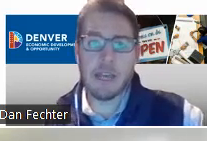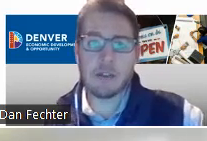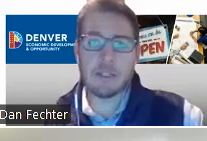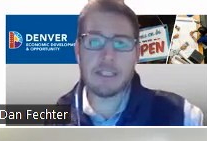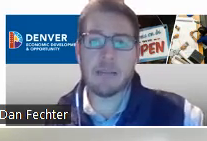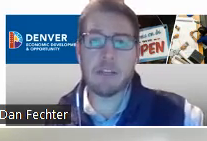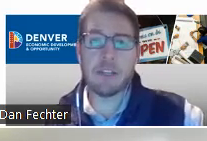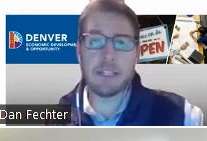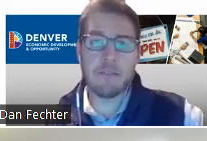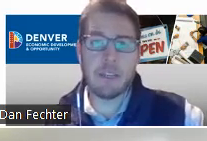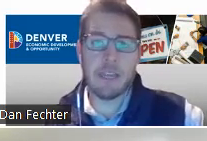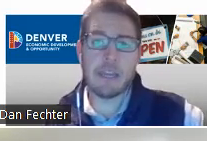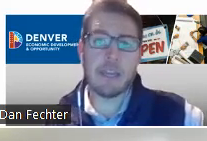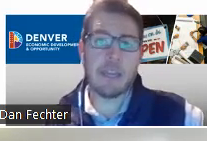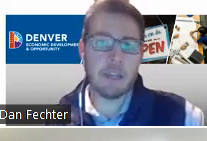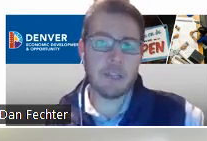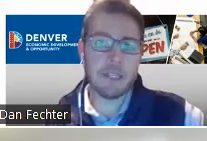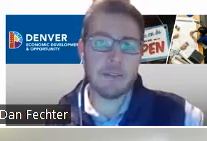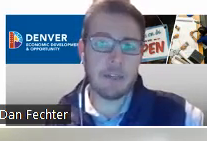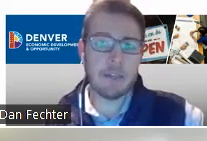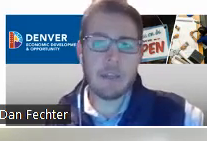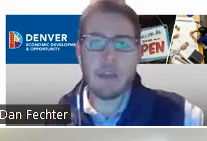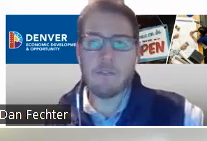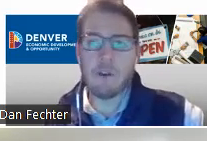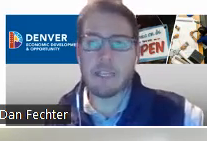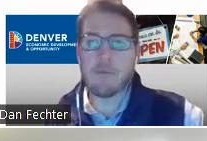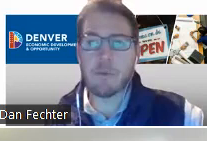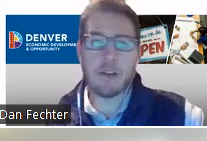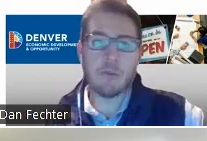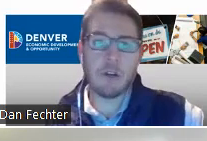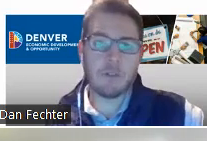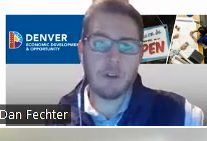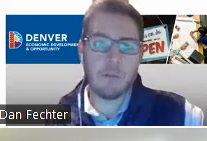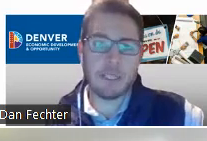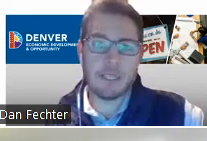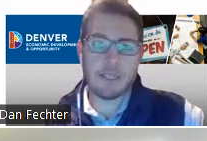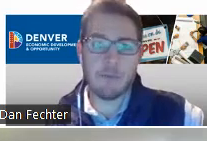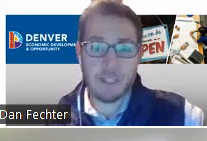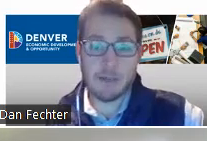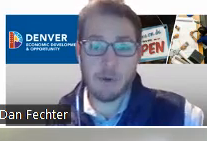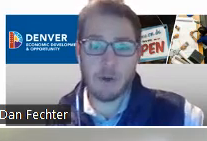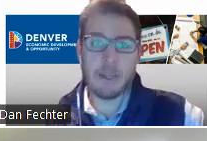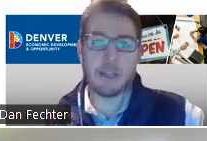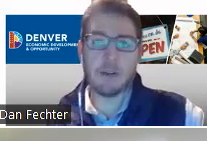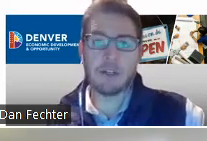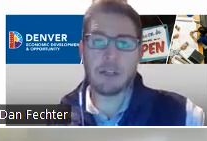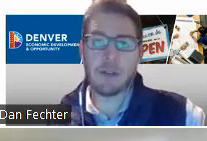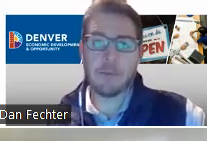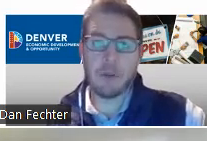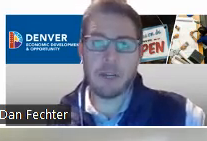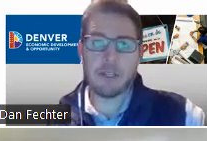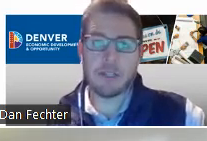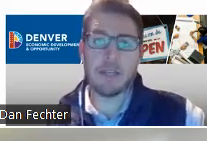million in CDBG CV and ESG CV funds have been earmarked for homelessness support, including